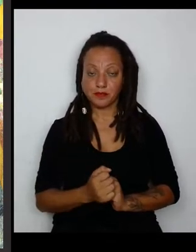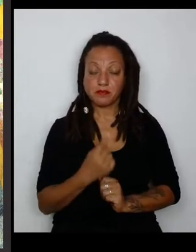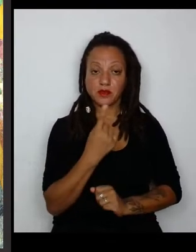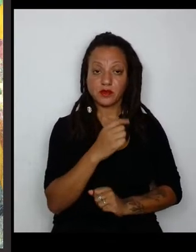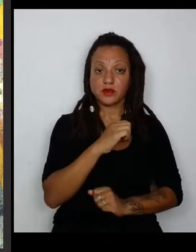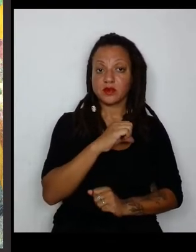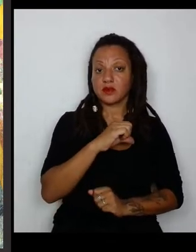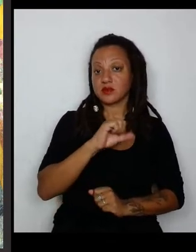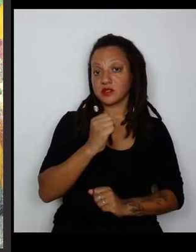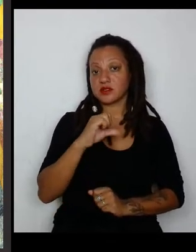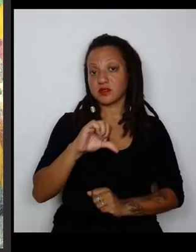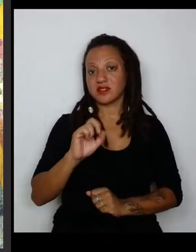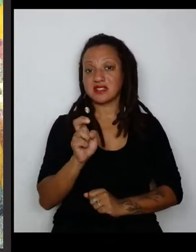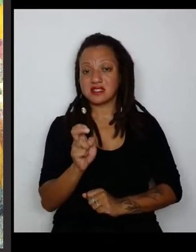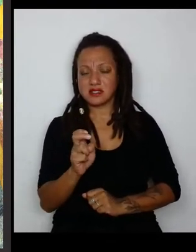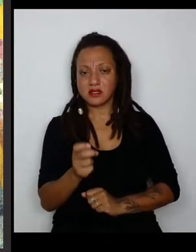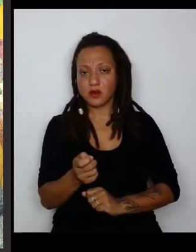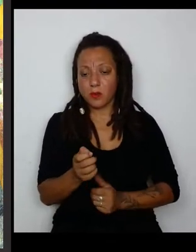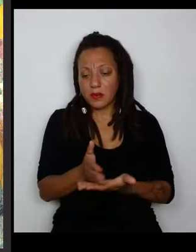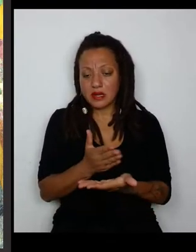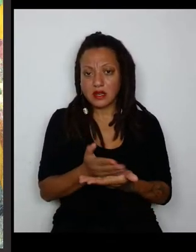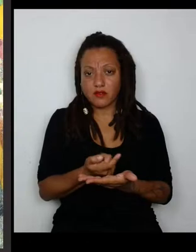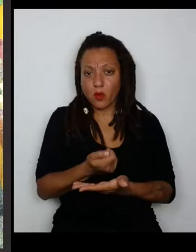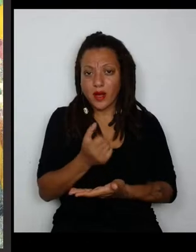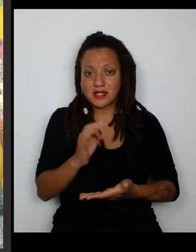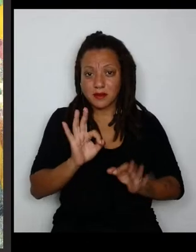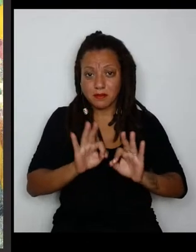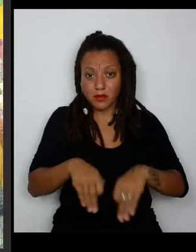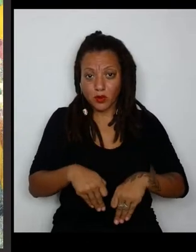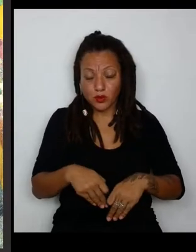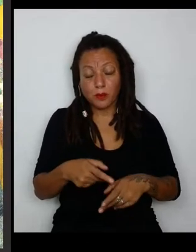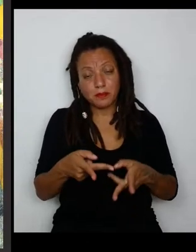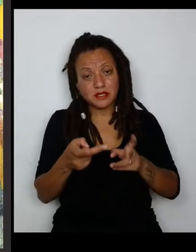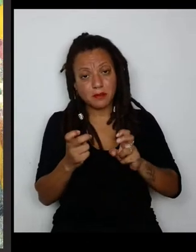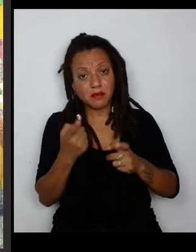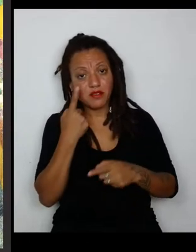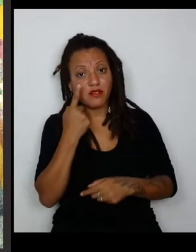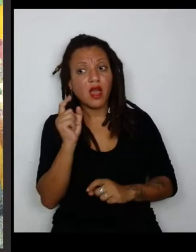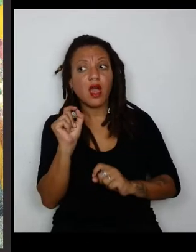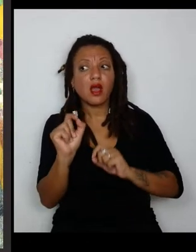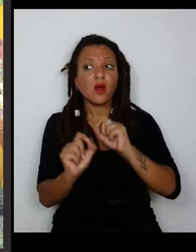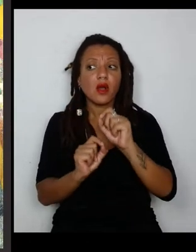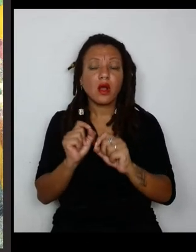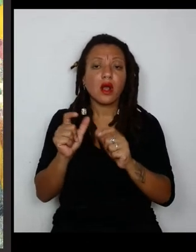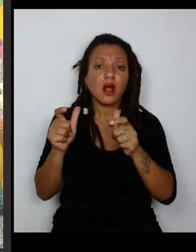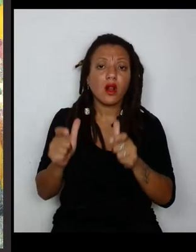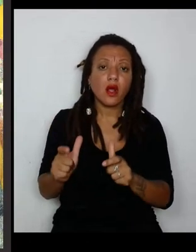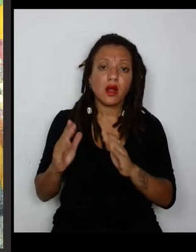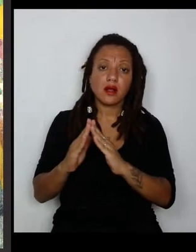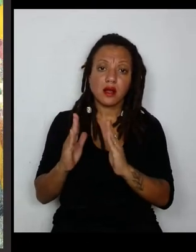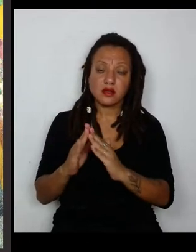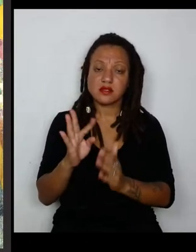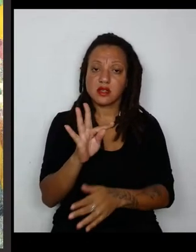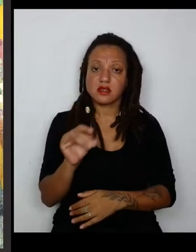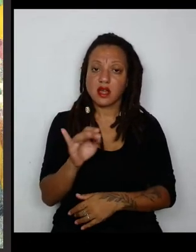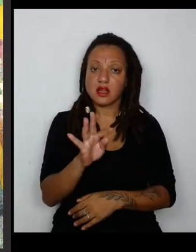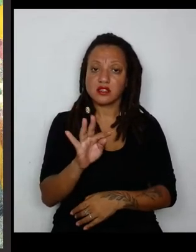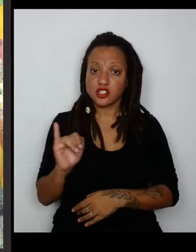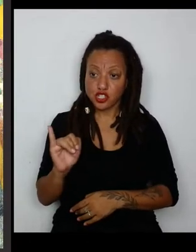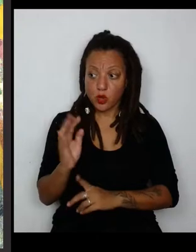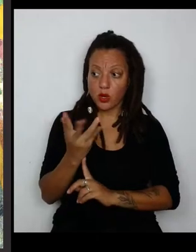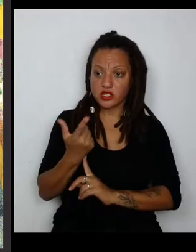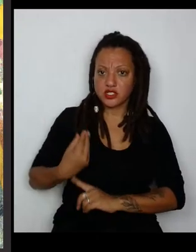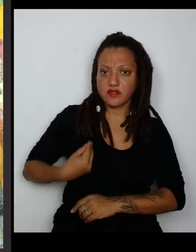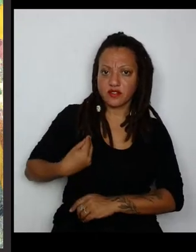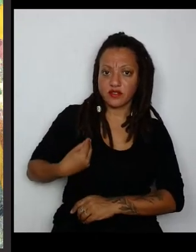possible learn more about contemporary racial identity and gender roles in the pacific since they were the focus of my book the idea that one could learn about gender and